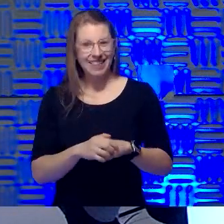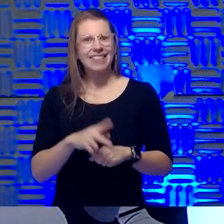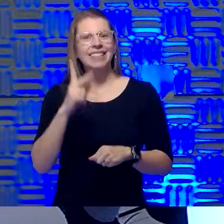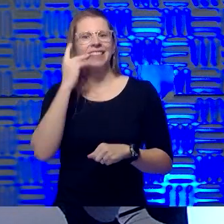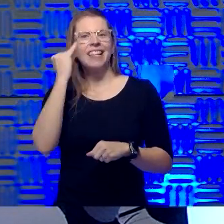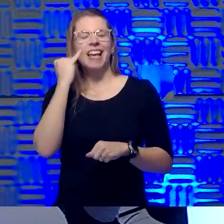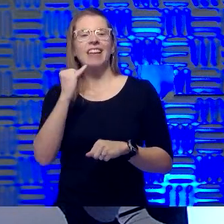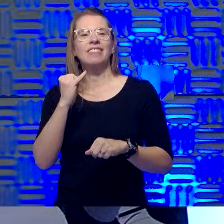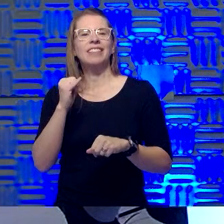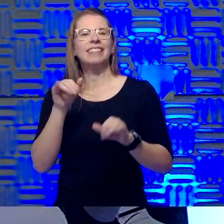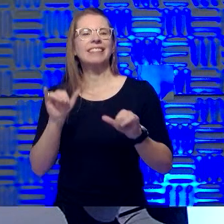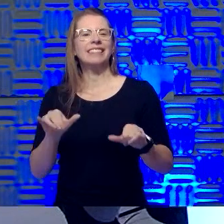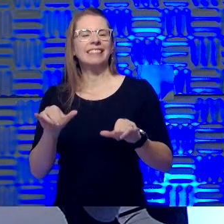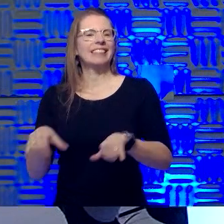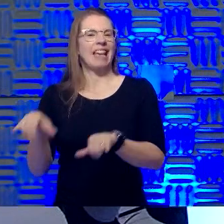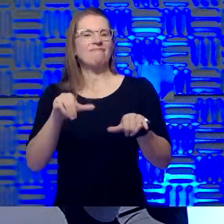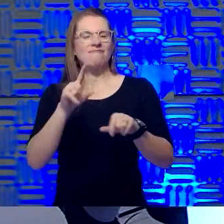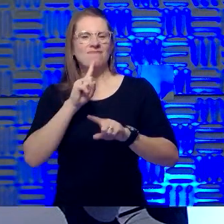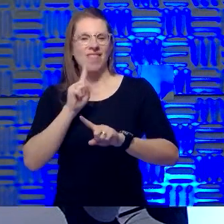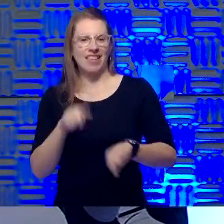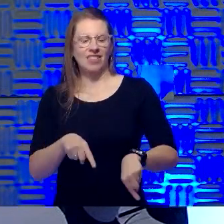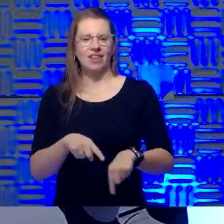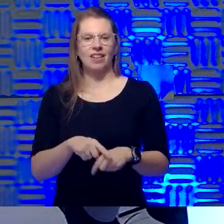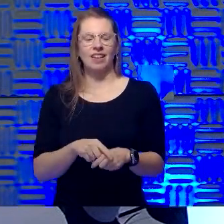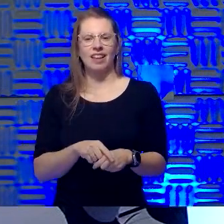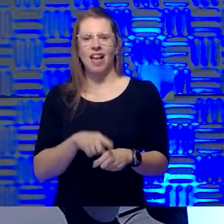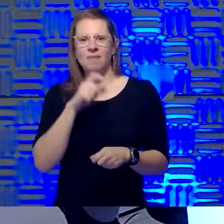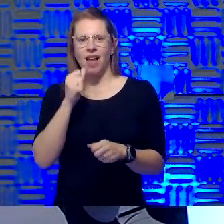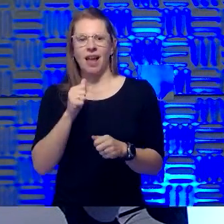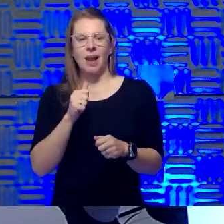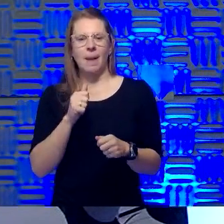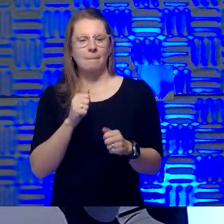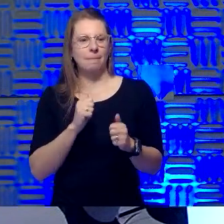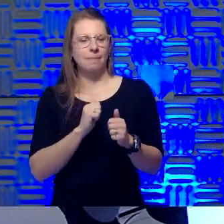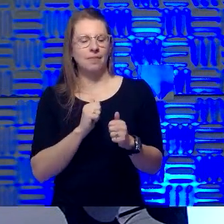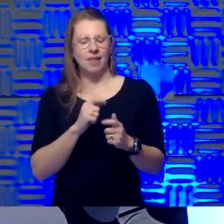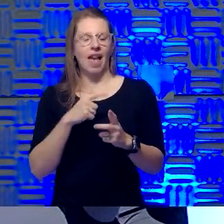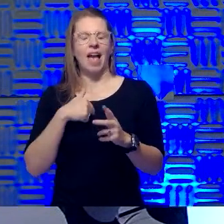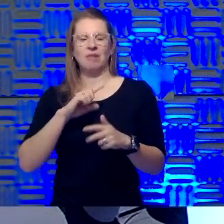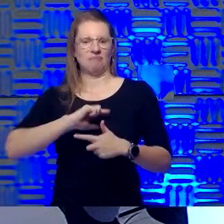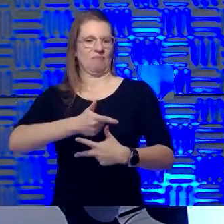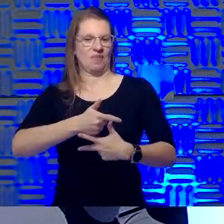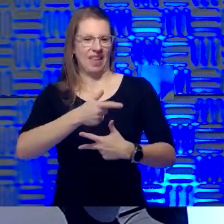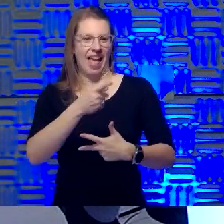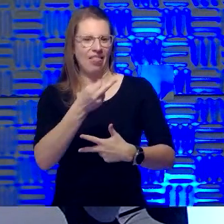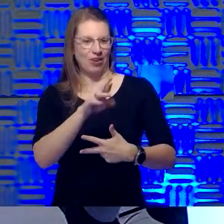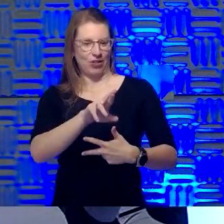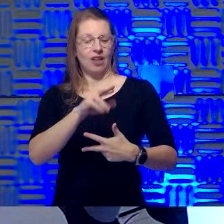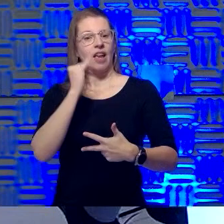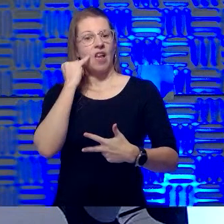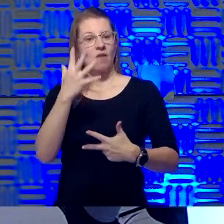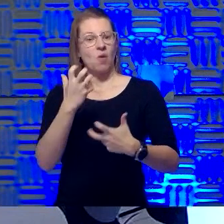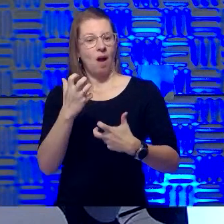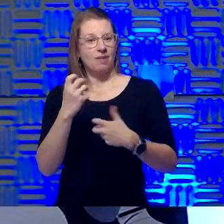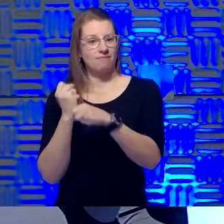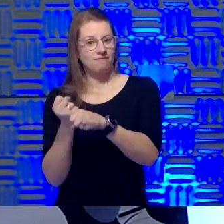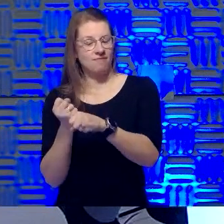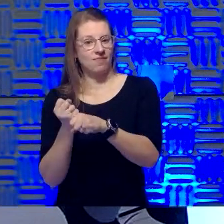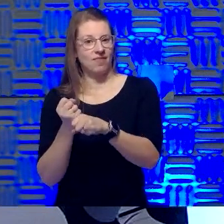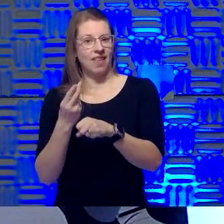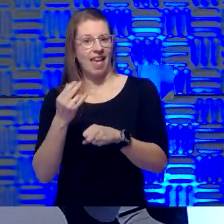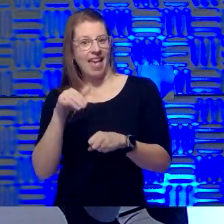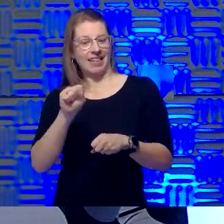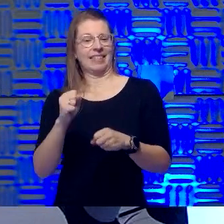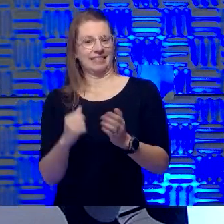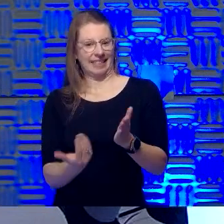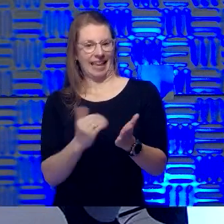thing. So I don't think we're going to bias this answer. I'm going to go right to Heather. Heather, what would you say if people wanted to play baseball back out around Hays again with